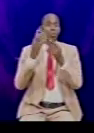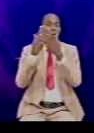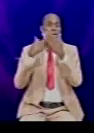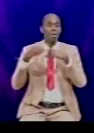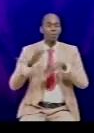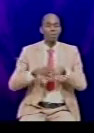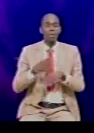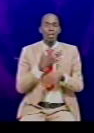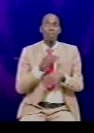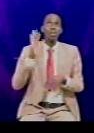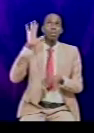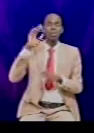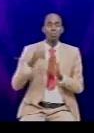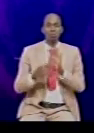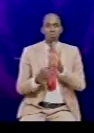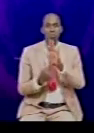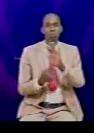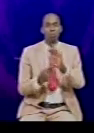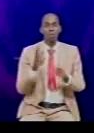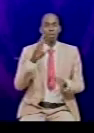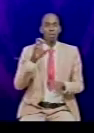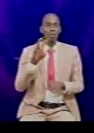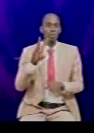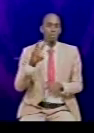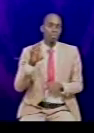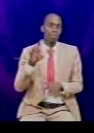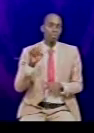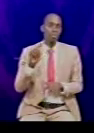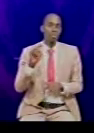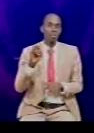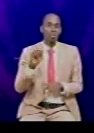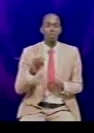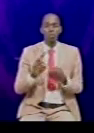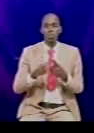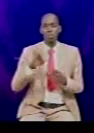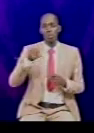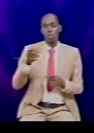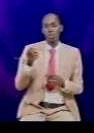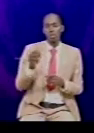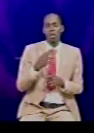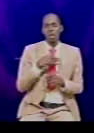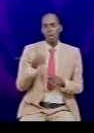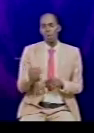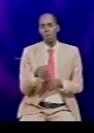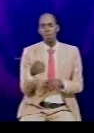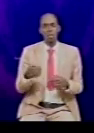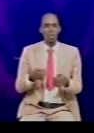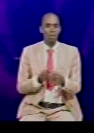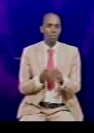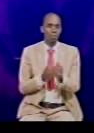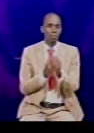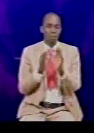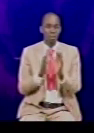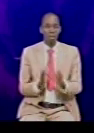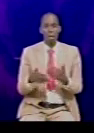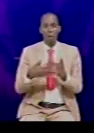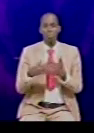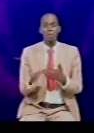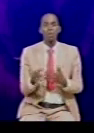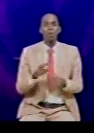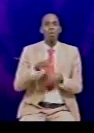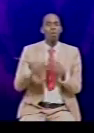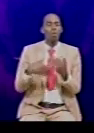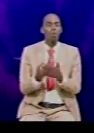to John, and also the apostles that followed after, every one of them, they re-echoed